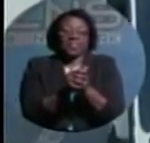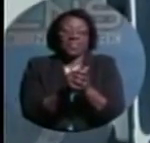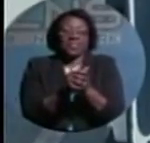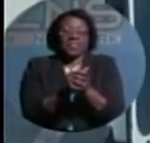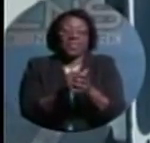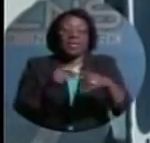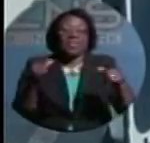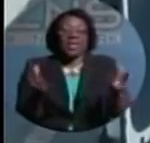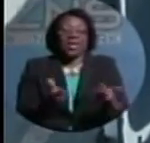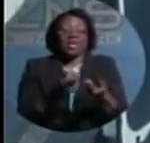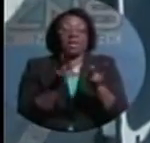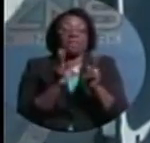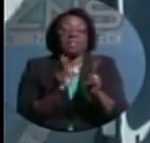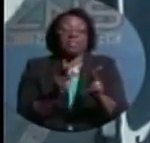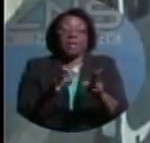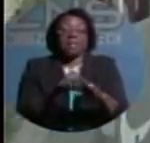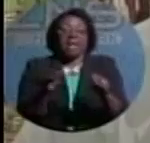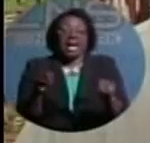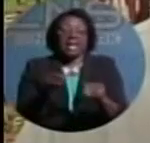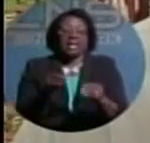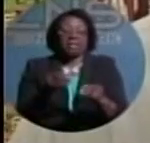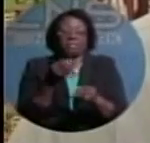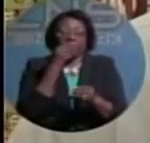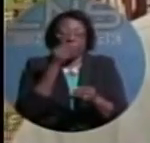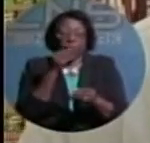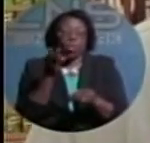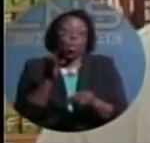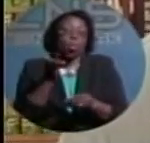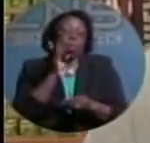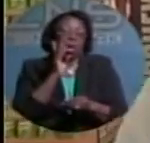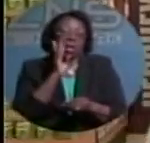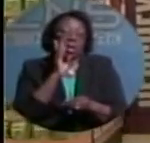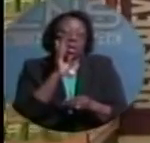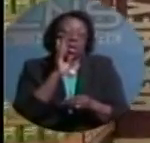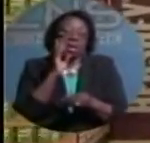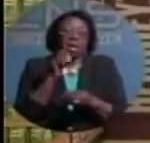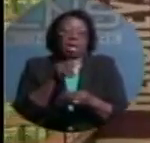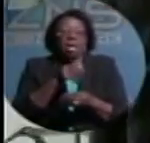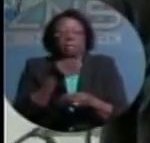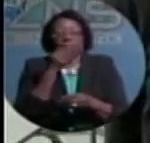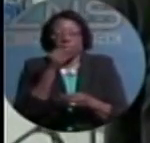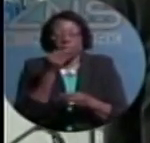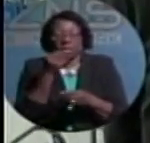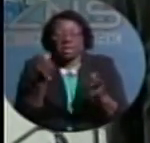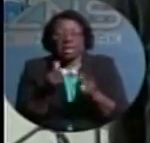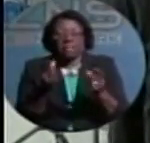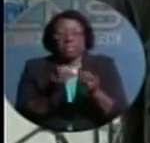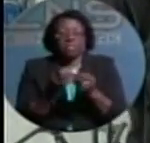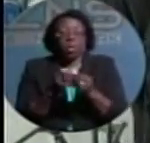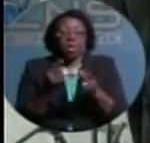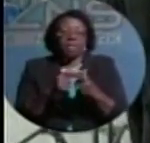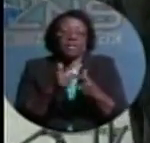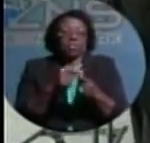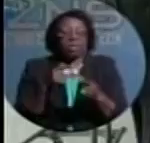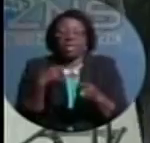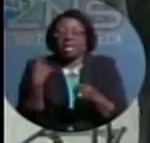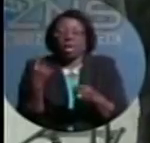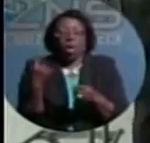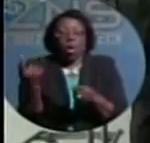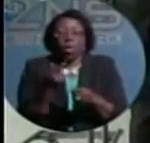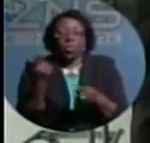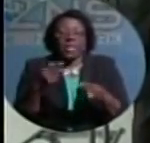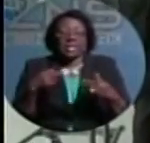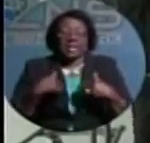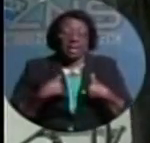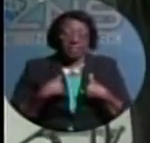You have a lot of people buying like bread basket items, water, and so forth. So there's a little bit more than we would normally